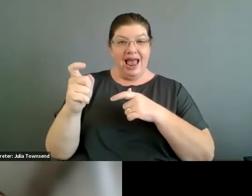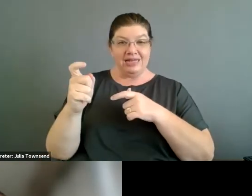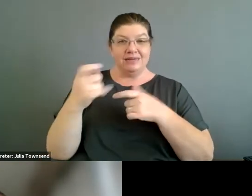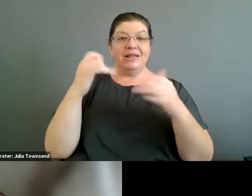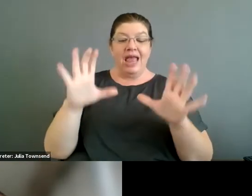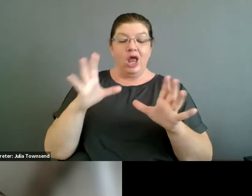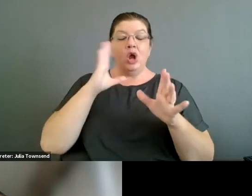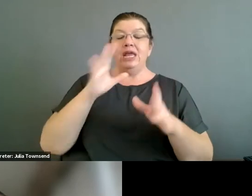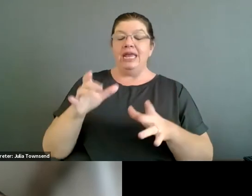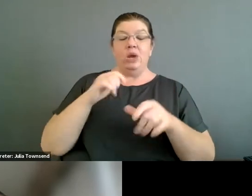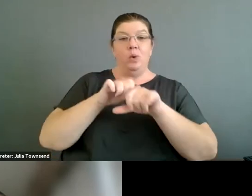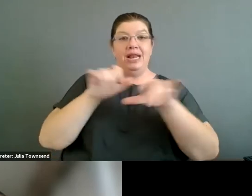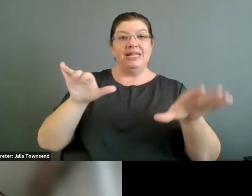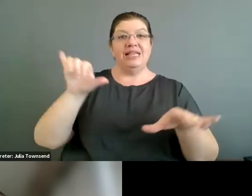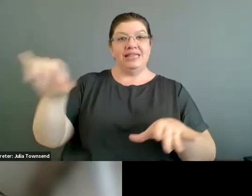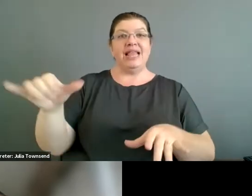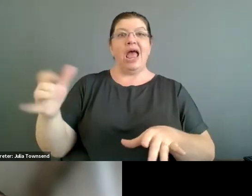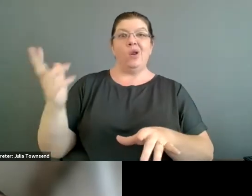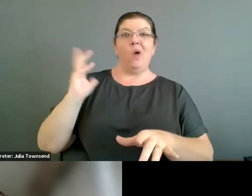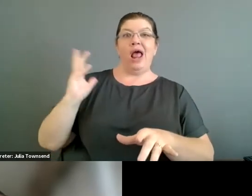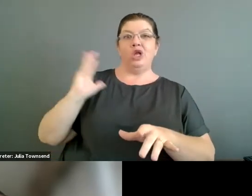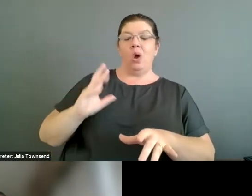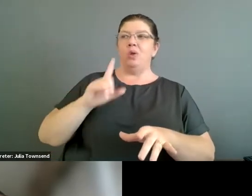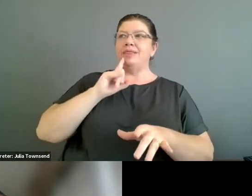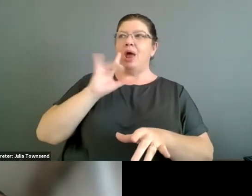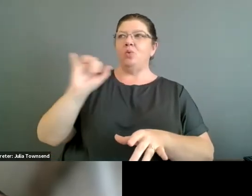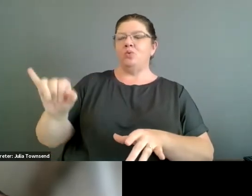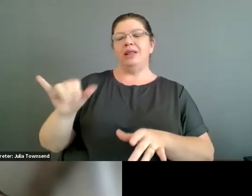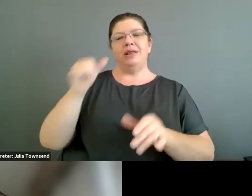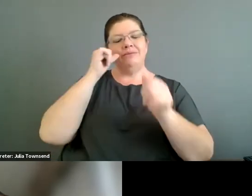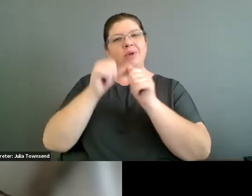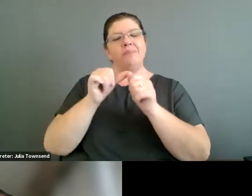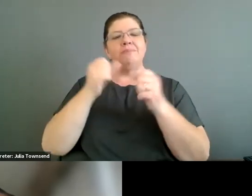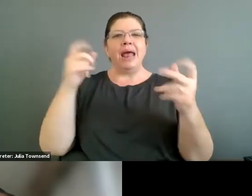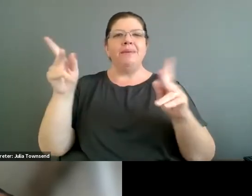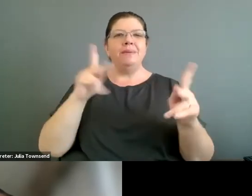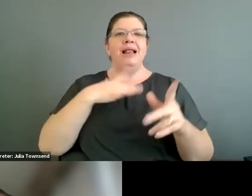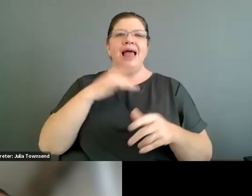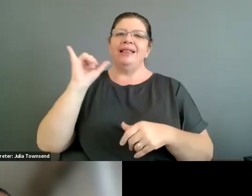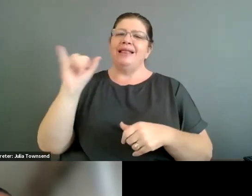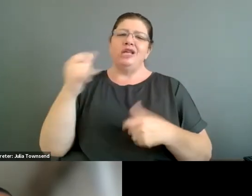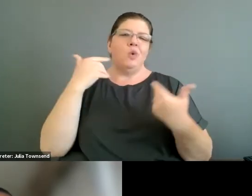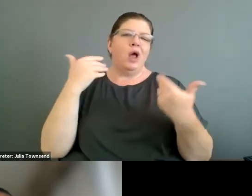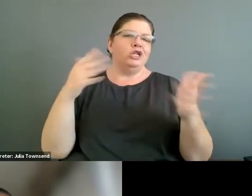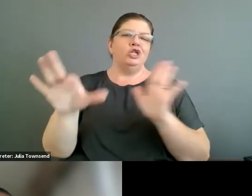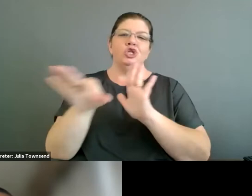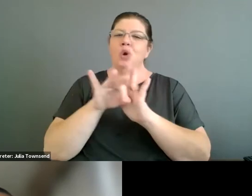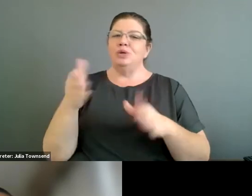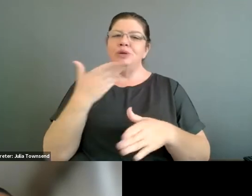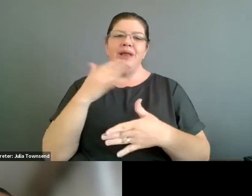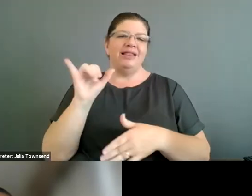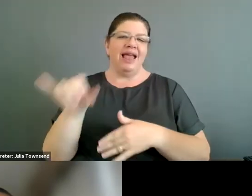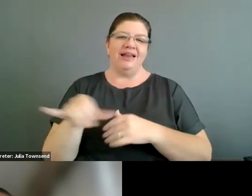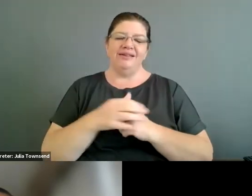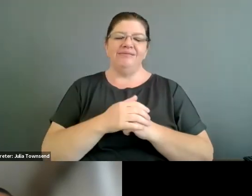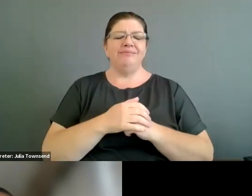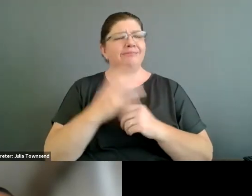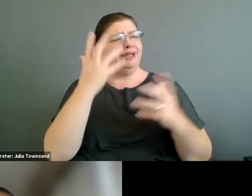the songs on there was Sabor a Mi, and that was a really nice song that a lot of people liked, so I chose just to play it. Yeah. Beautiful. Thank